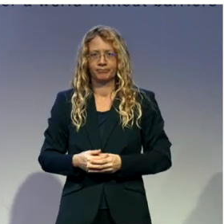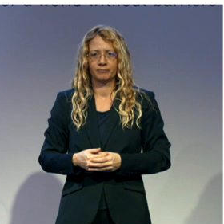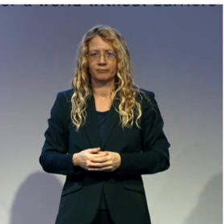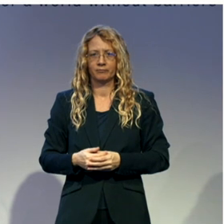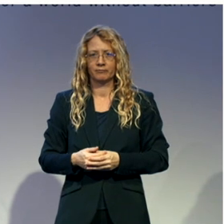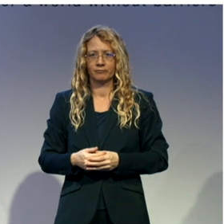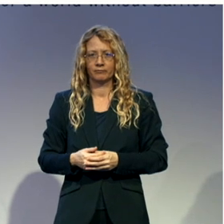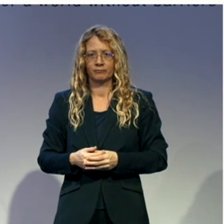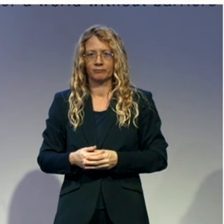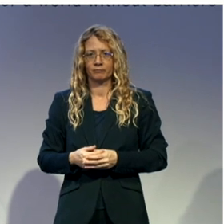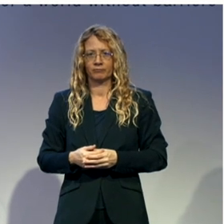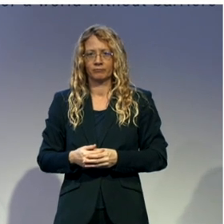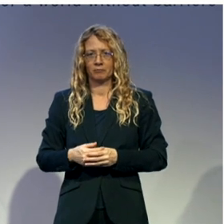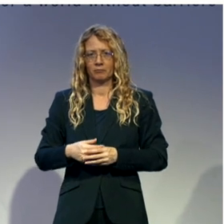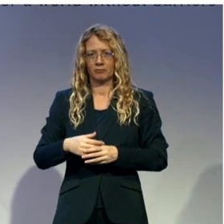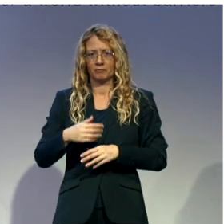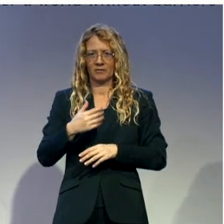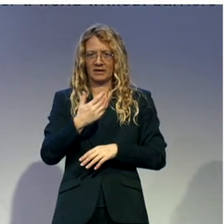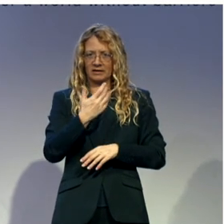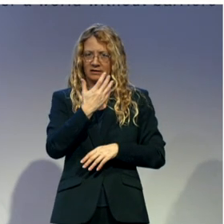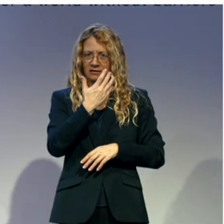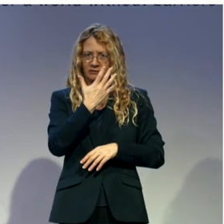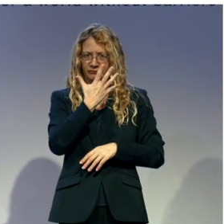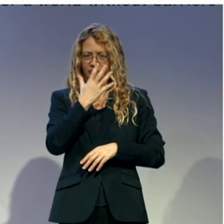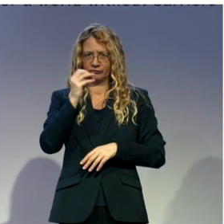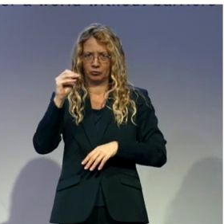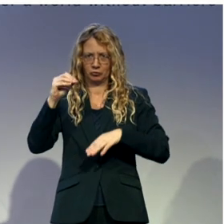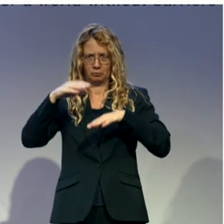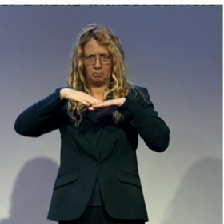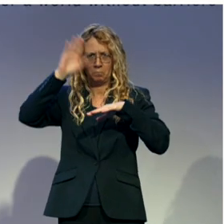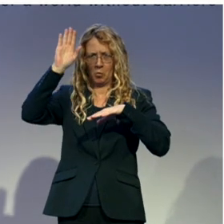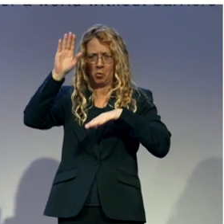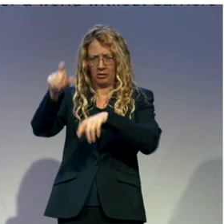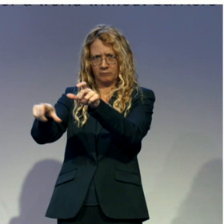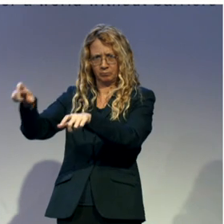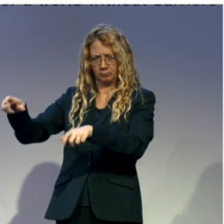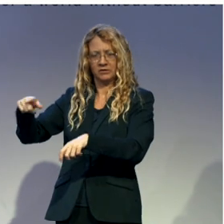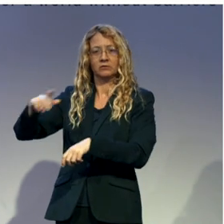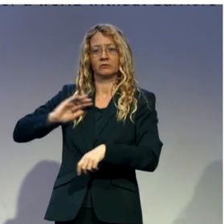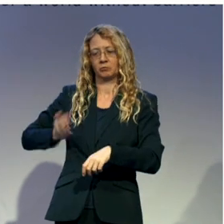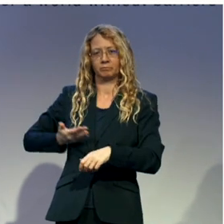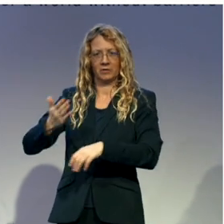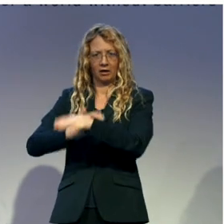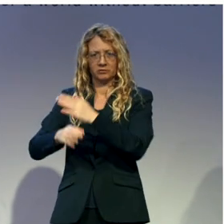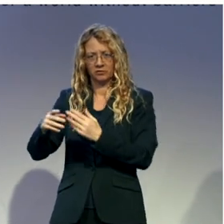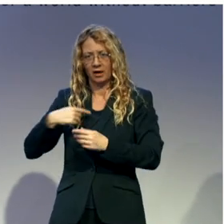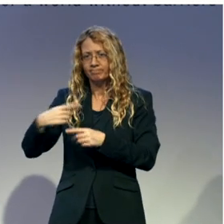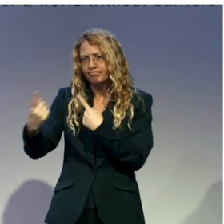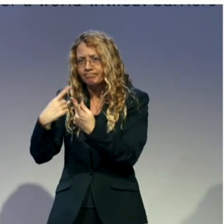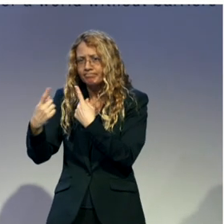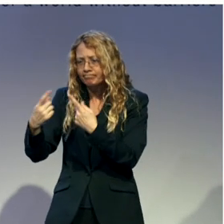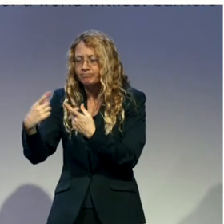throughout Cambodia. They have reached them through self-help groups, through training, through advocacy activities, awareness